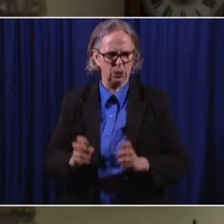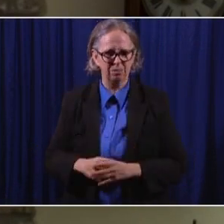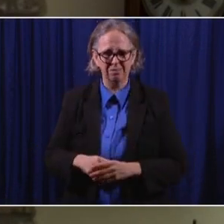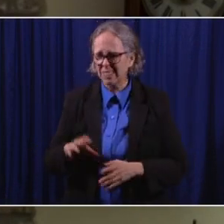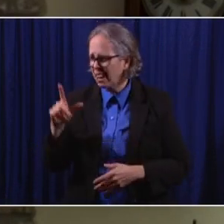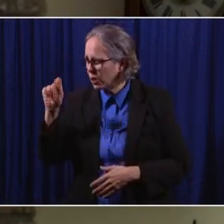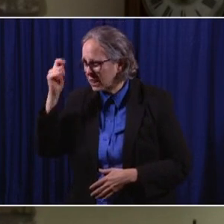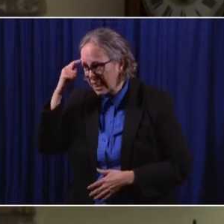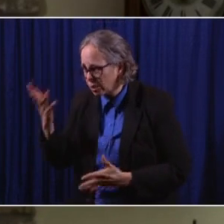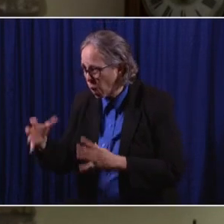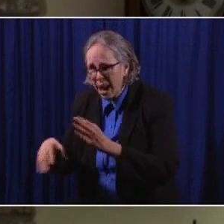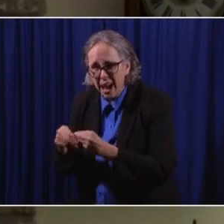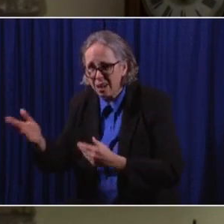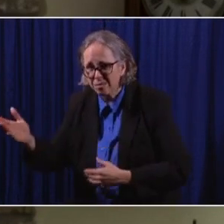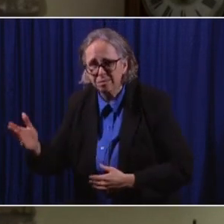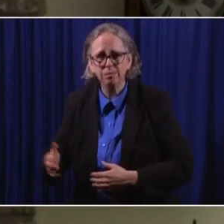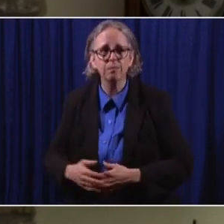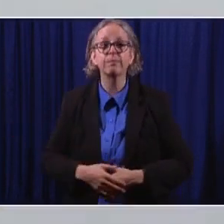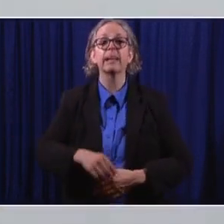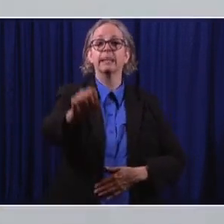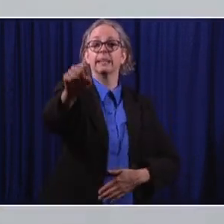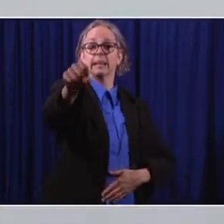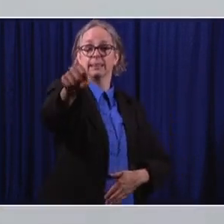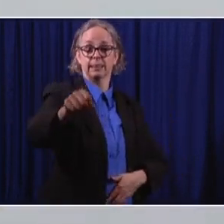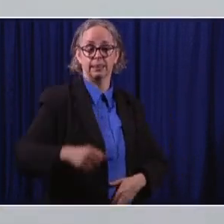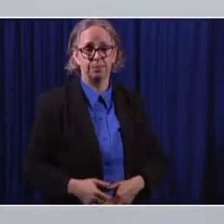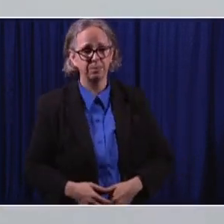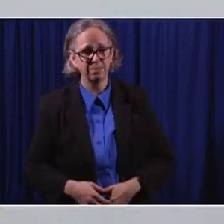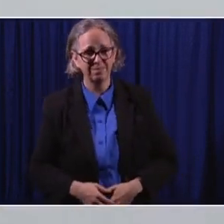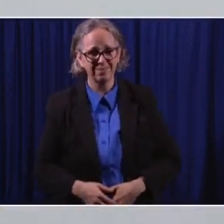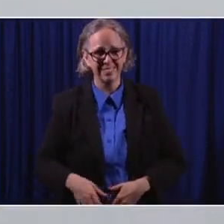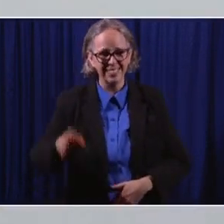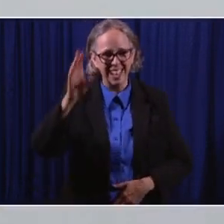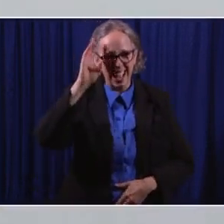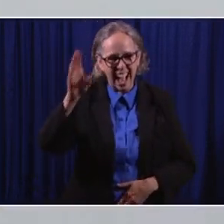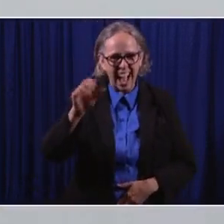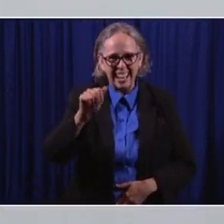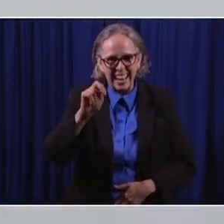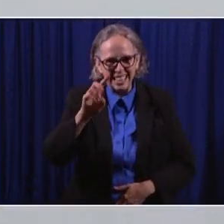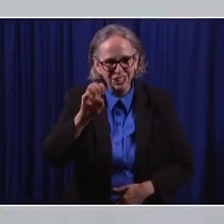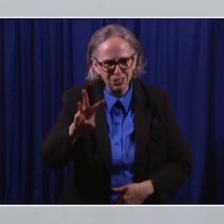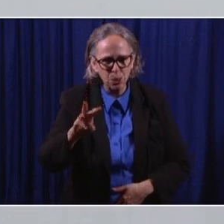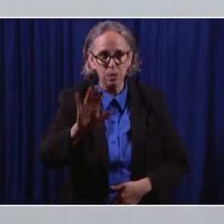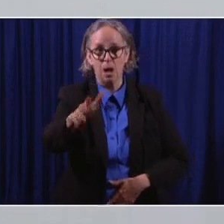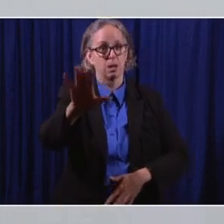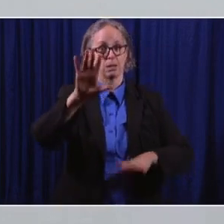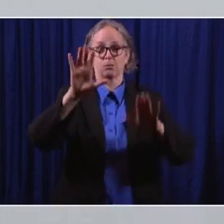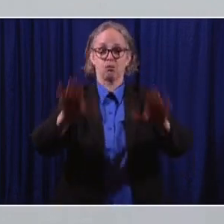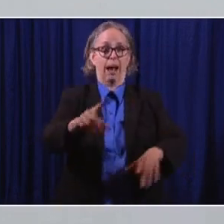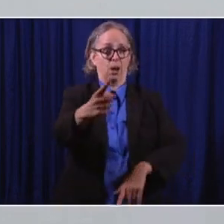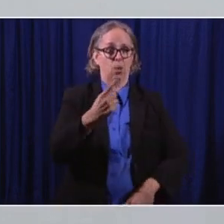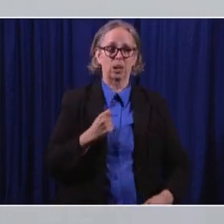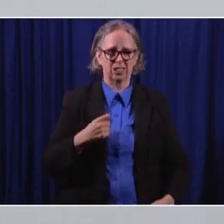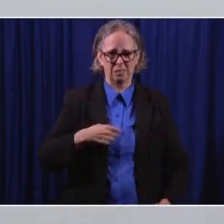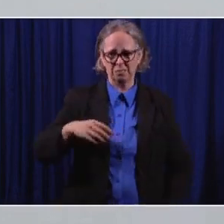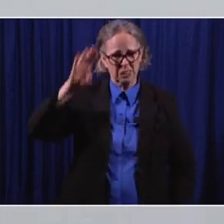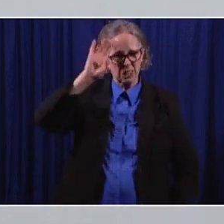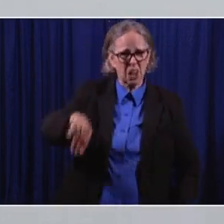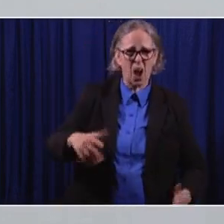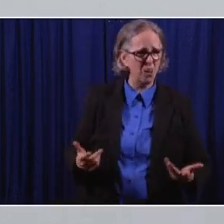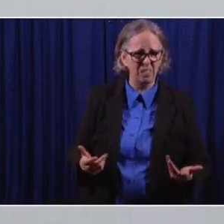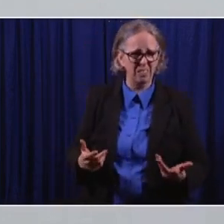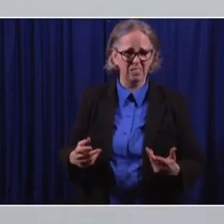that. Yeah, Governor. Andrew, it's a good question. We certainly know that we have a long way to go, but we